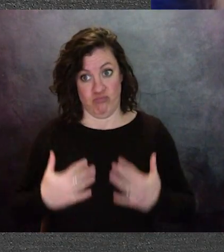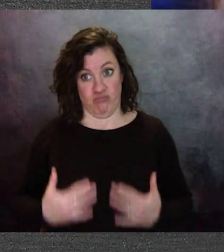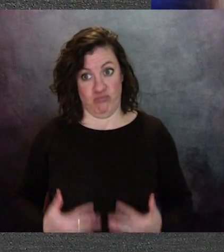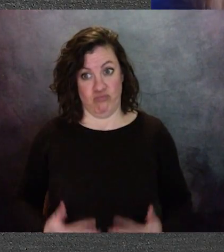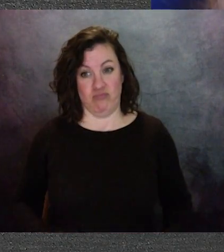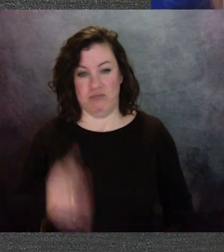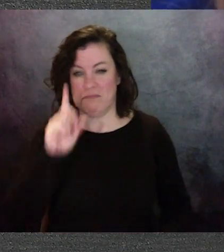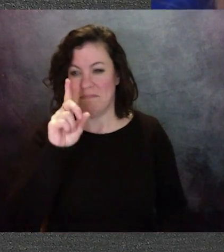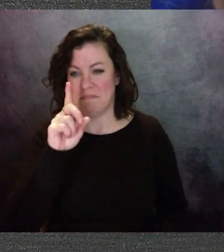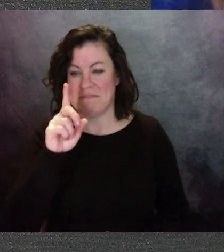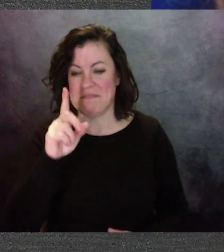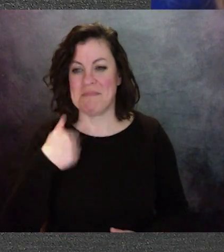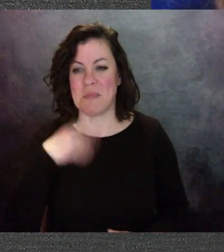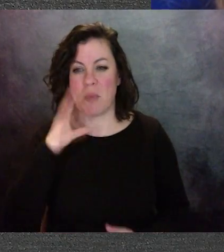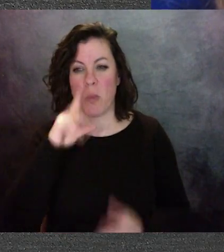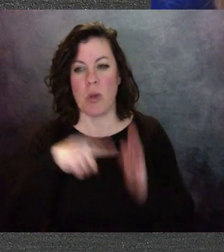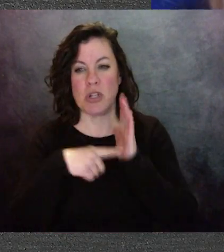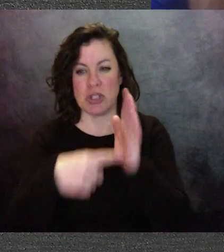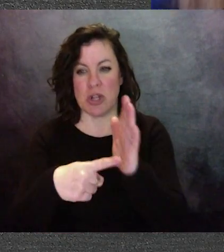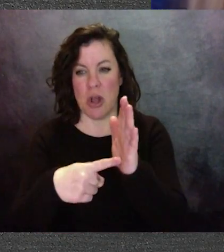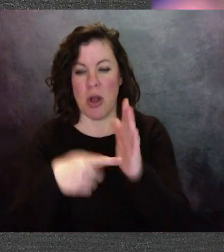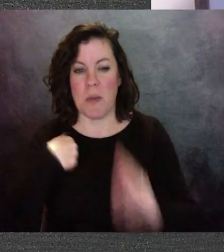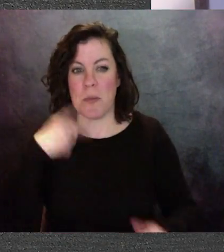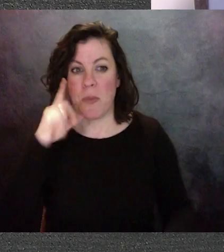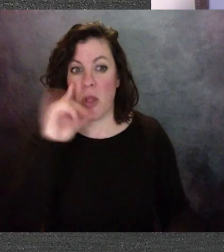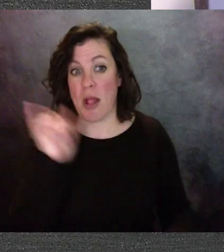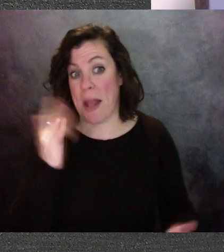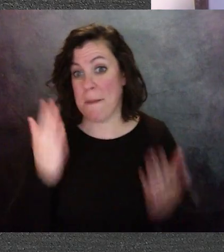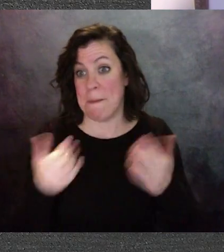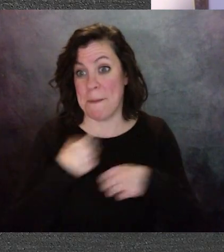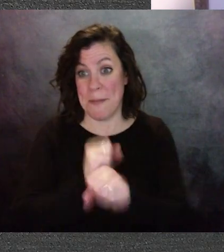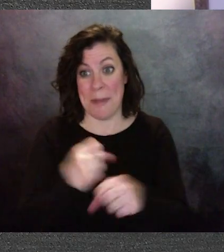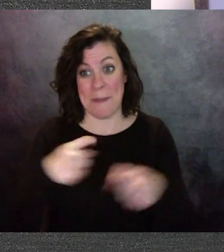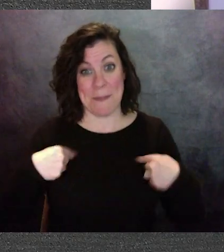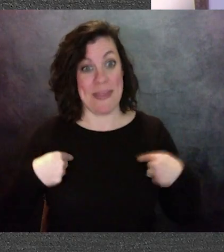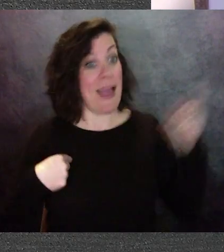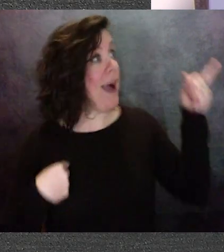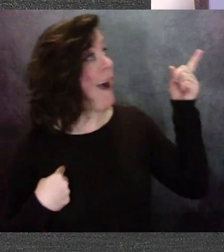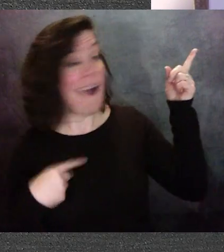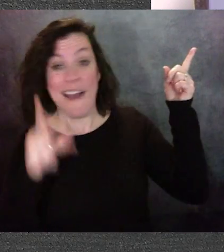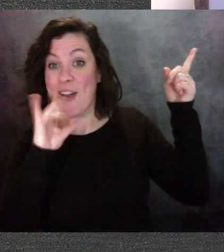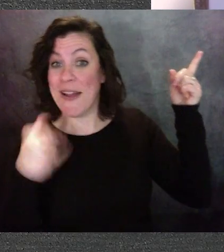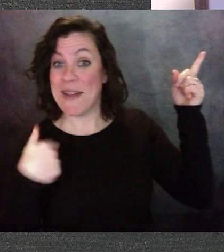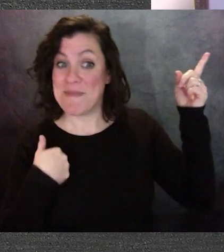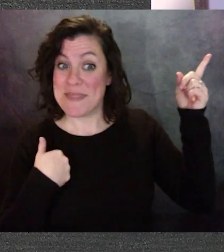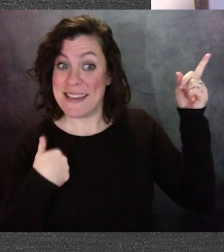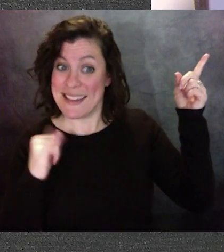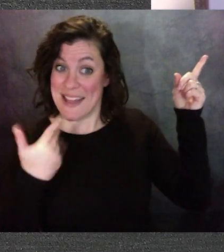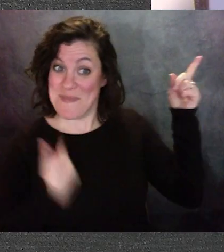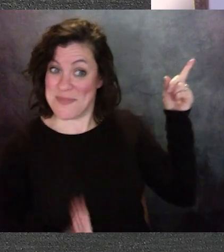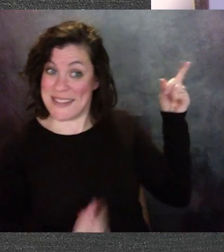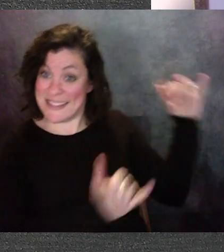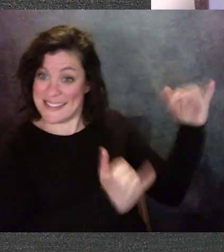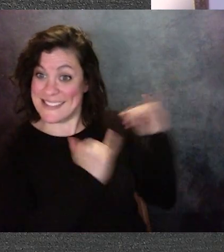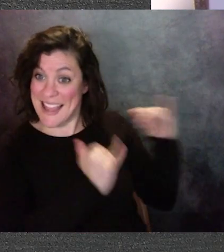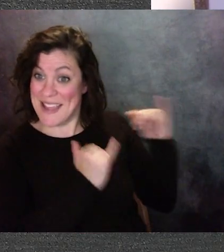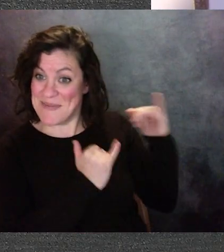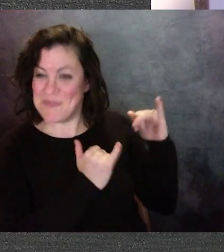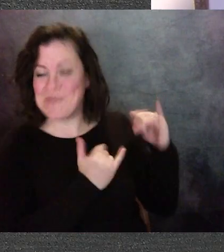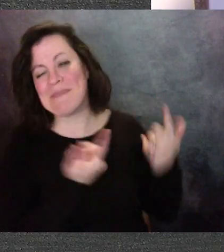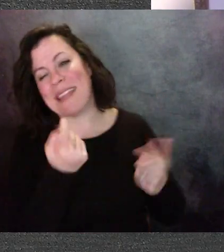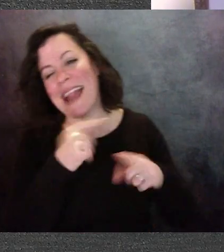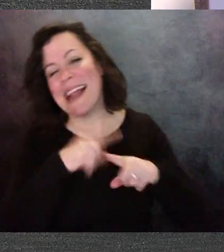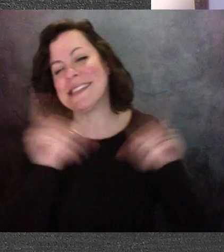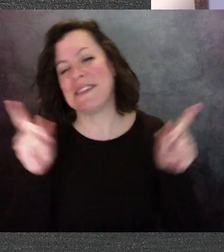minute and I'll show you. You can see if it looks like me. What do you think? It looks just like me, right? Well, not really, but it's fun to